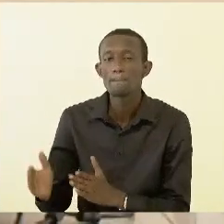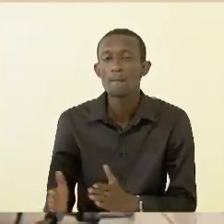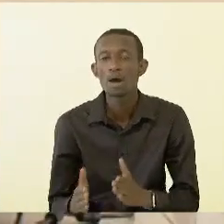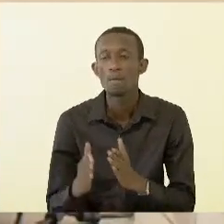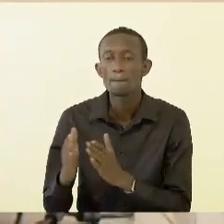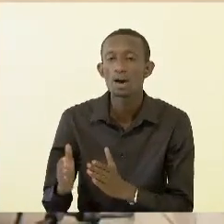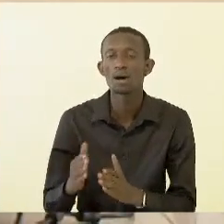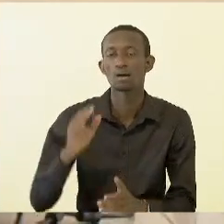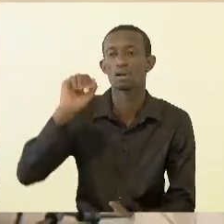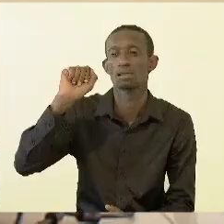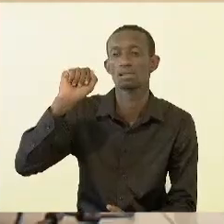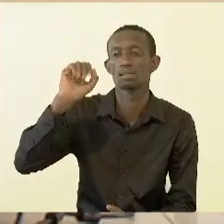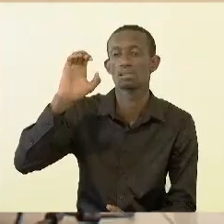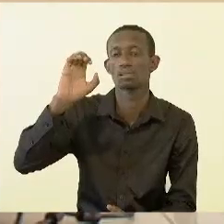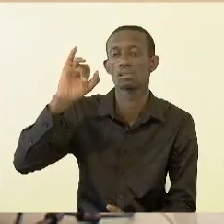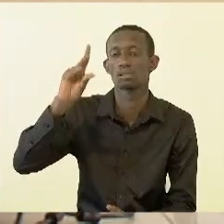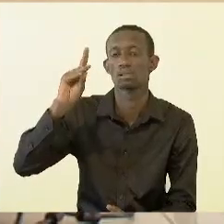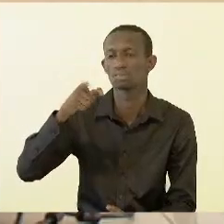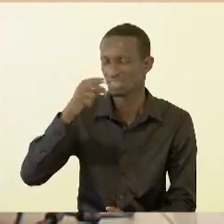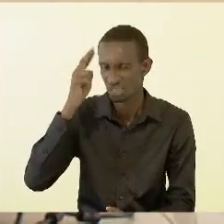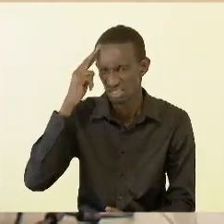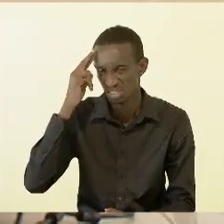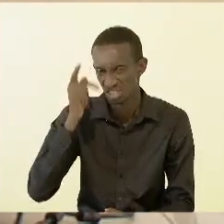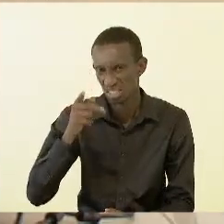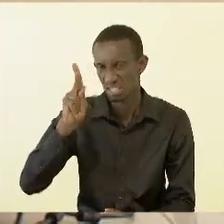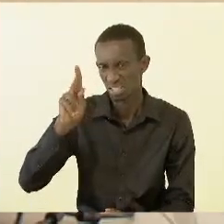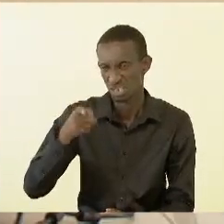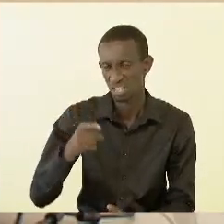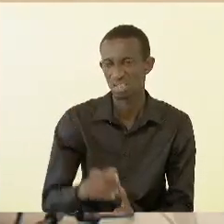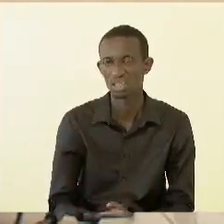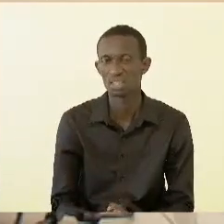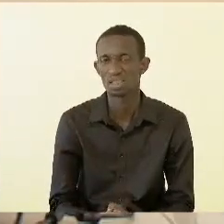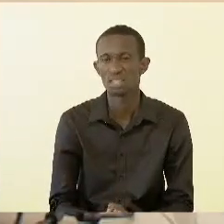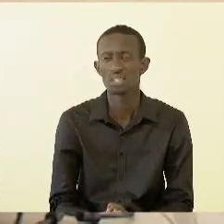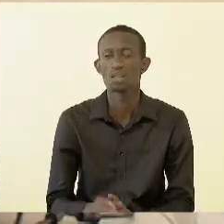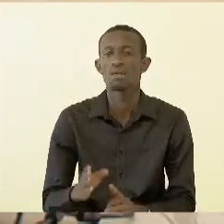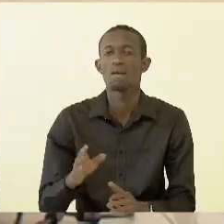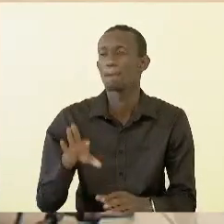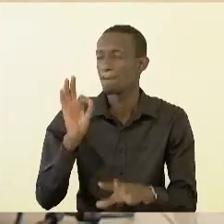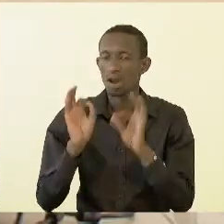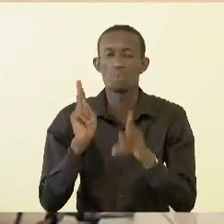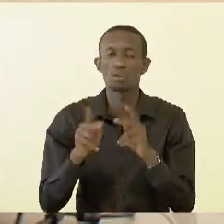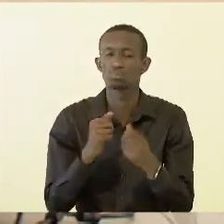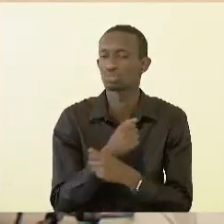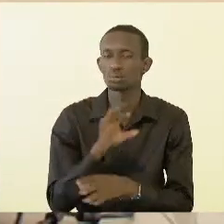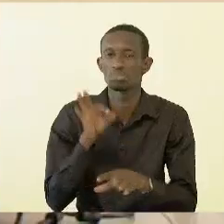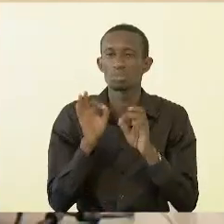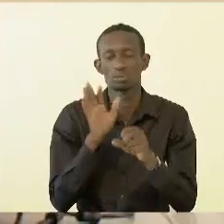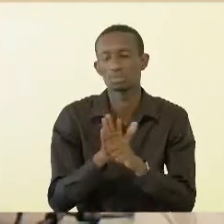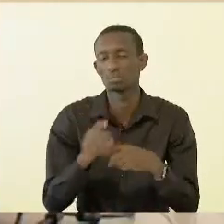this acid. Remember, potassium nitrate is preferred. It is mostly preferred.